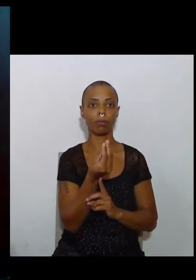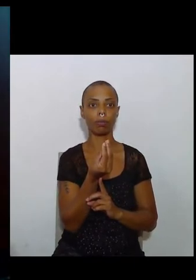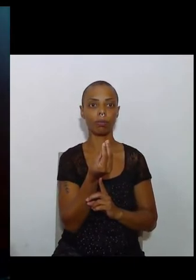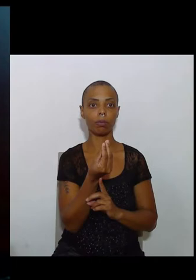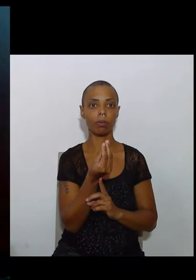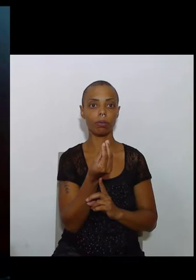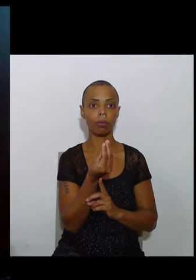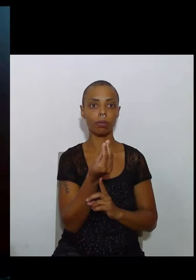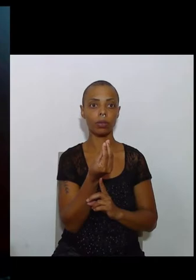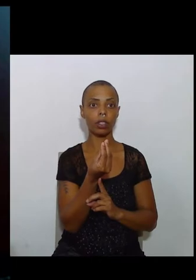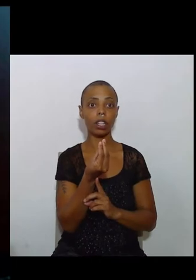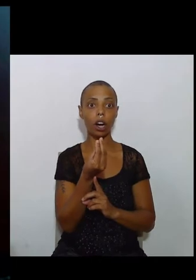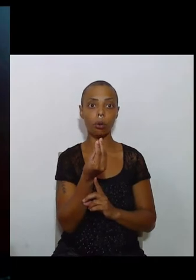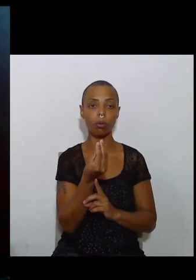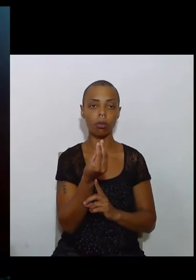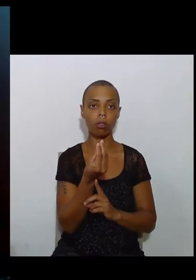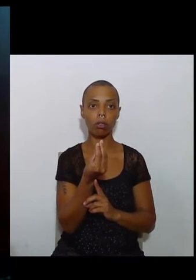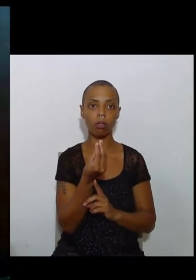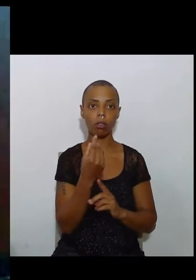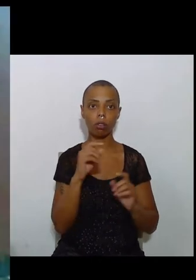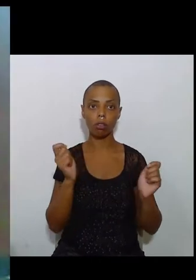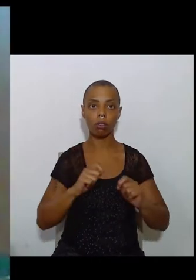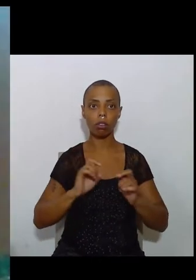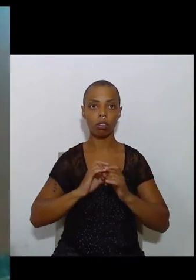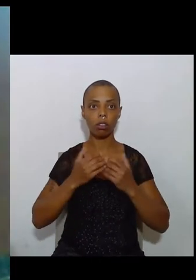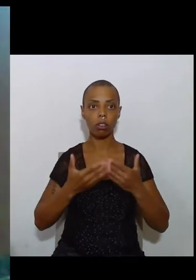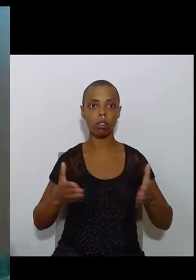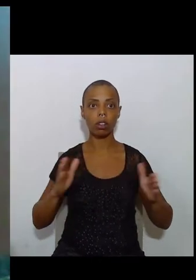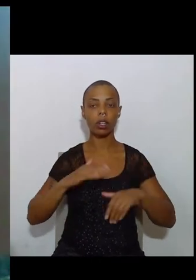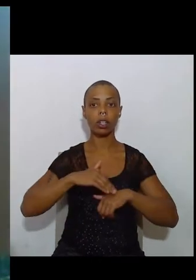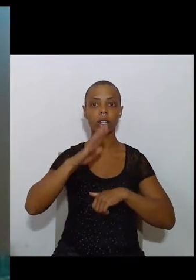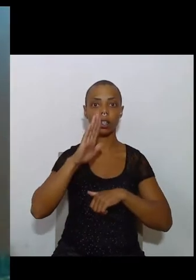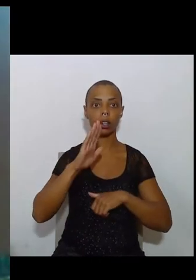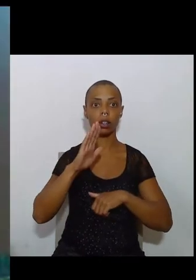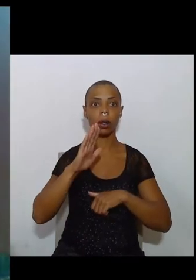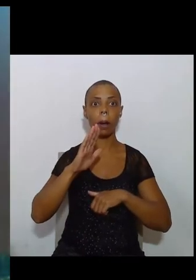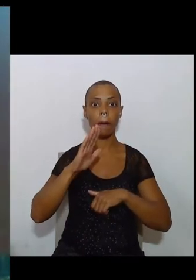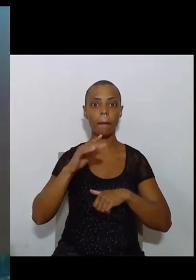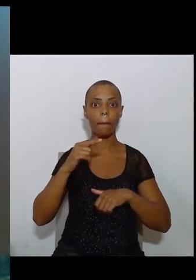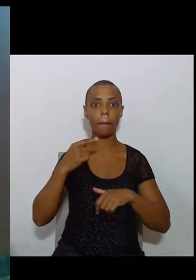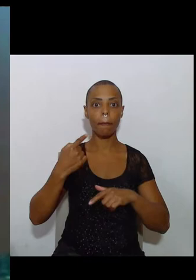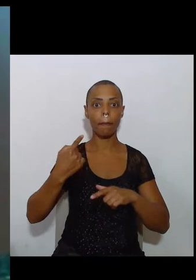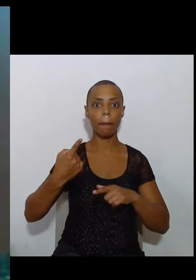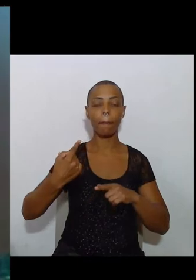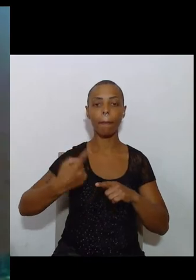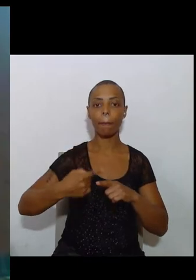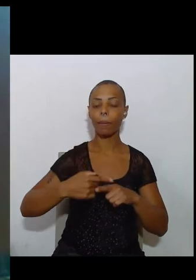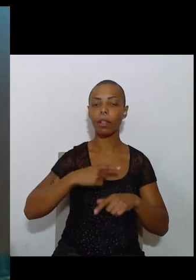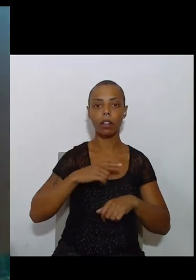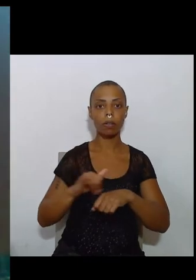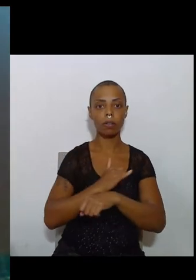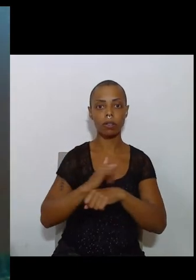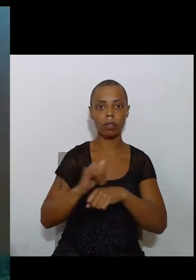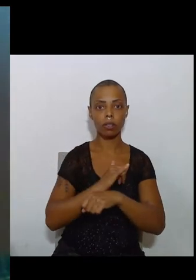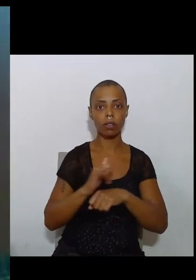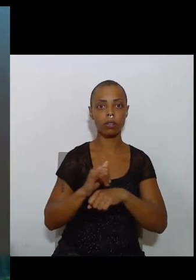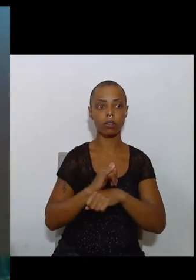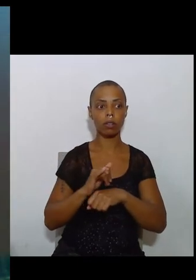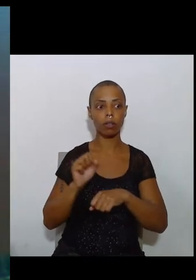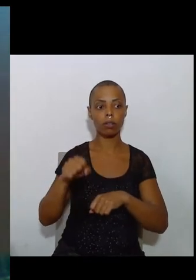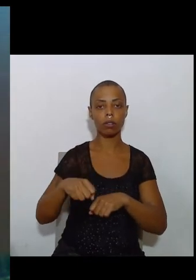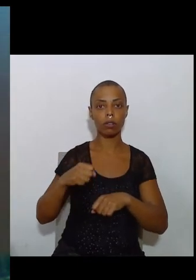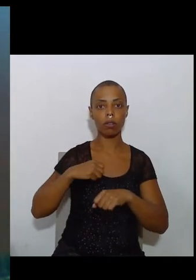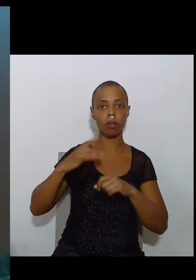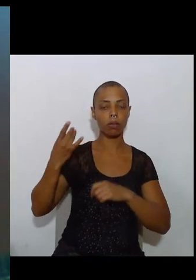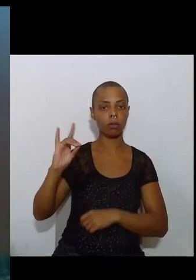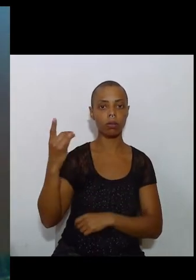in this sense I believe that art allows us to be more open and there are some groups that use it